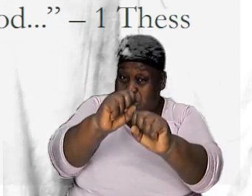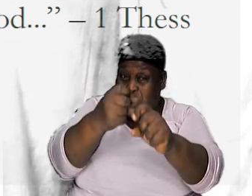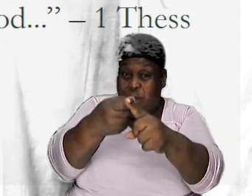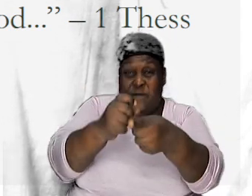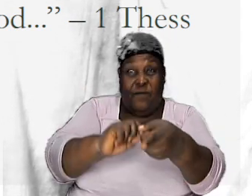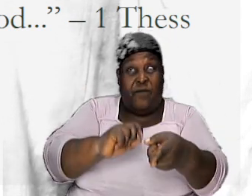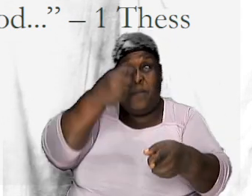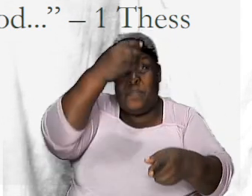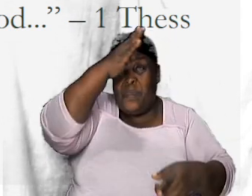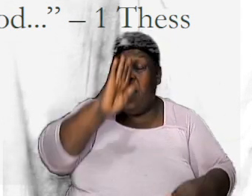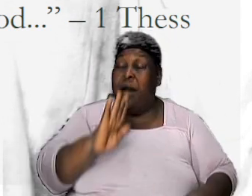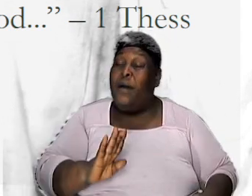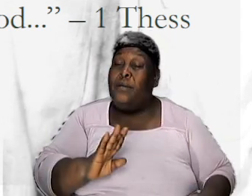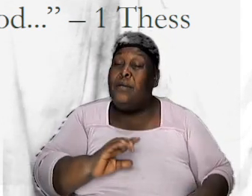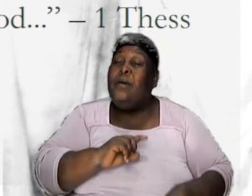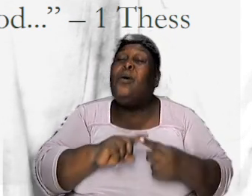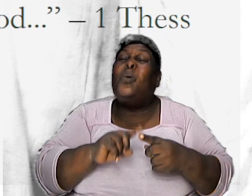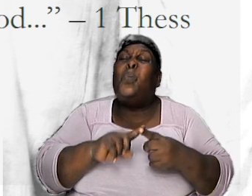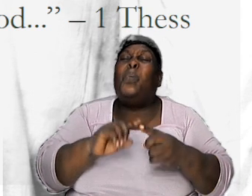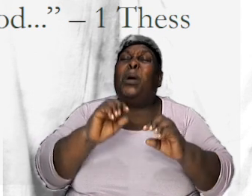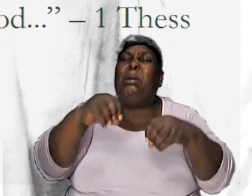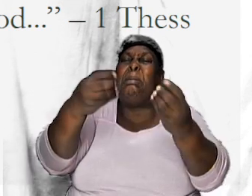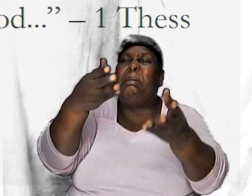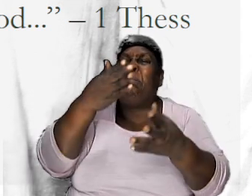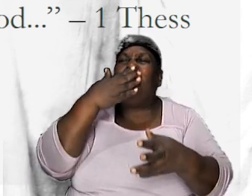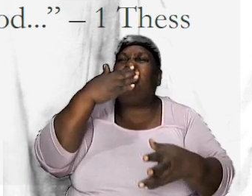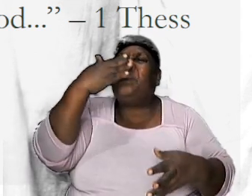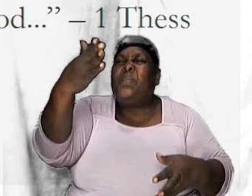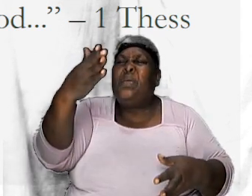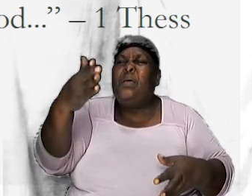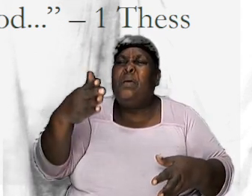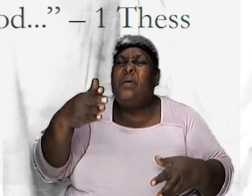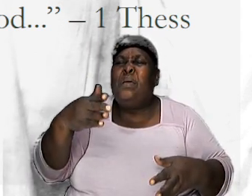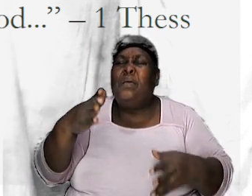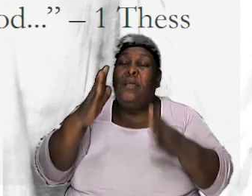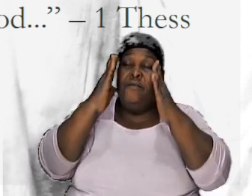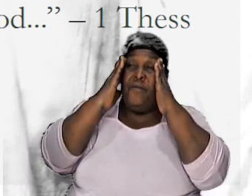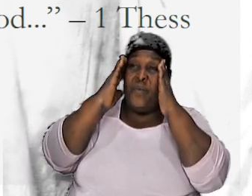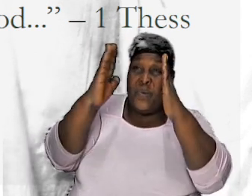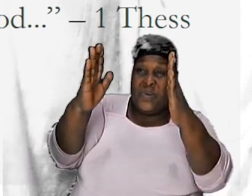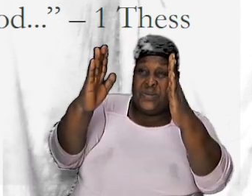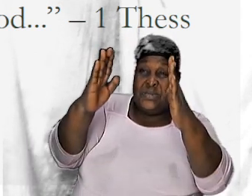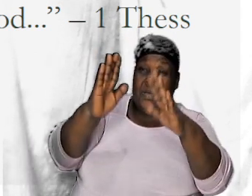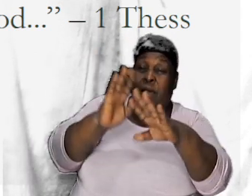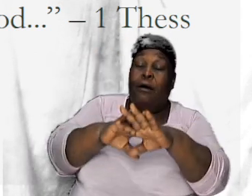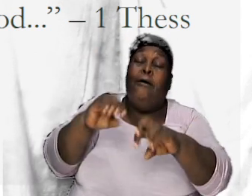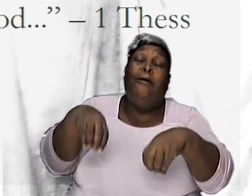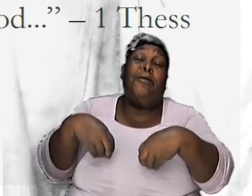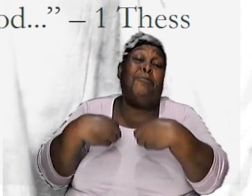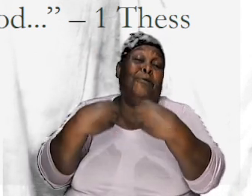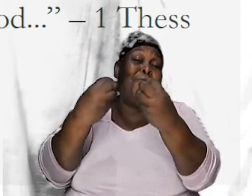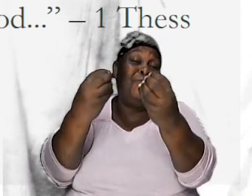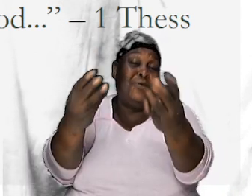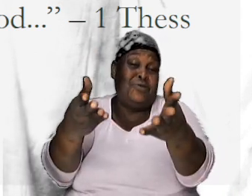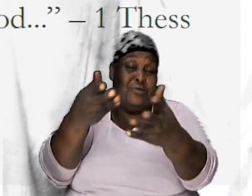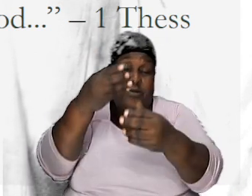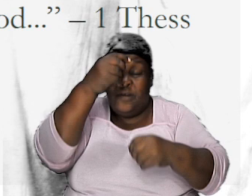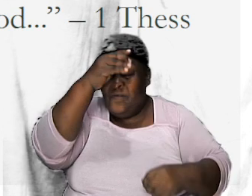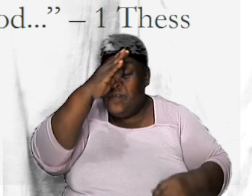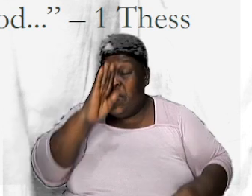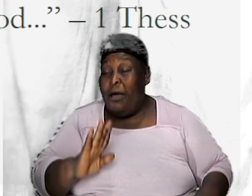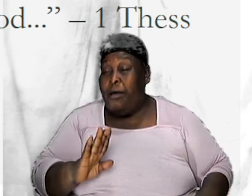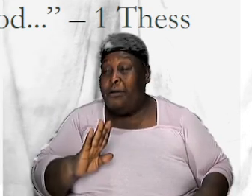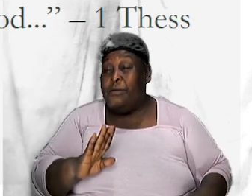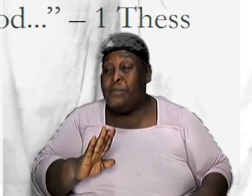God. Amen. When you give thanksgiving, practically it focuses on the provision of God.